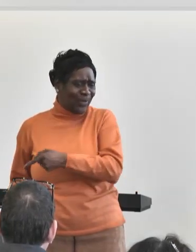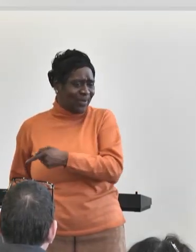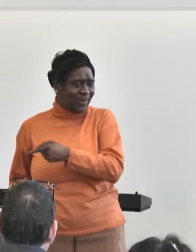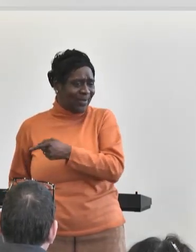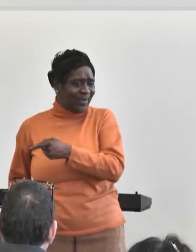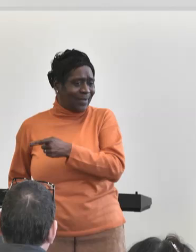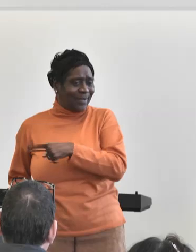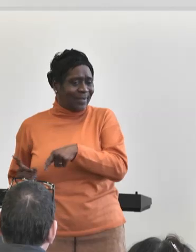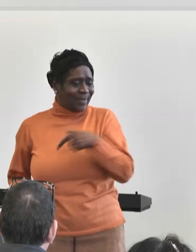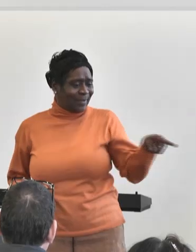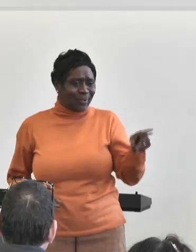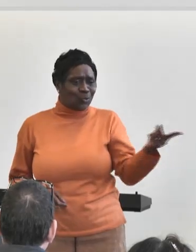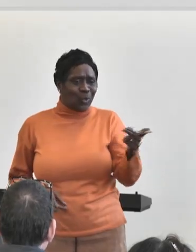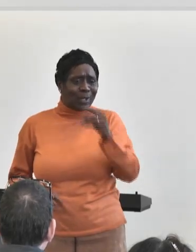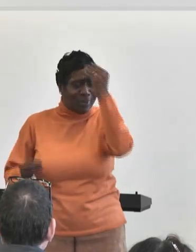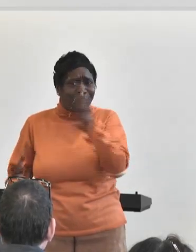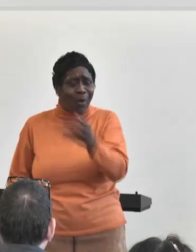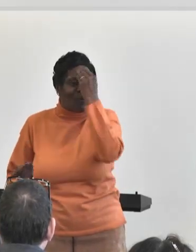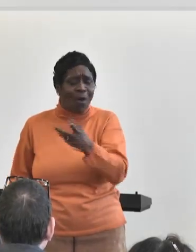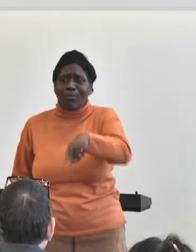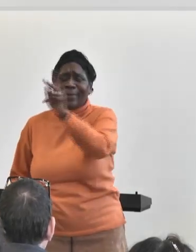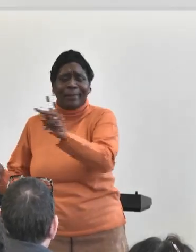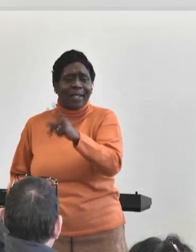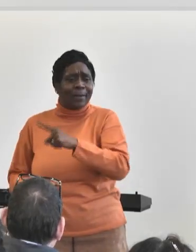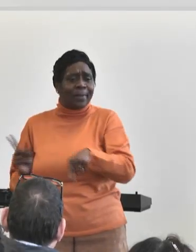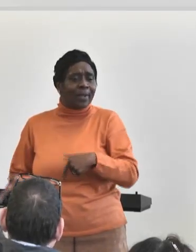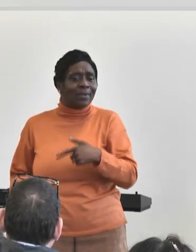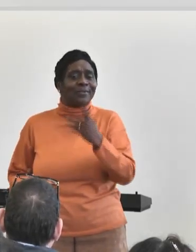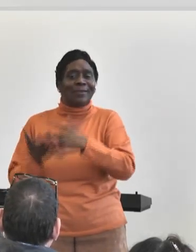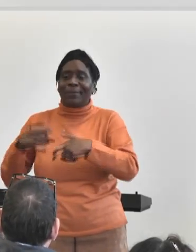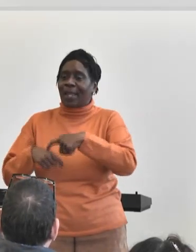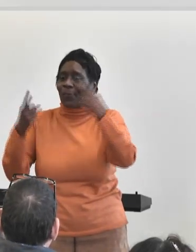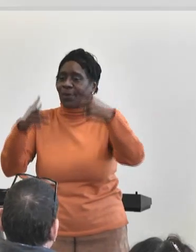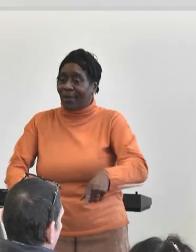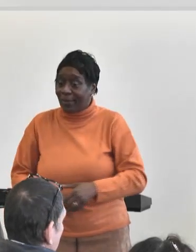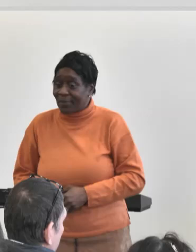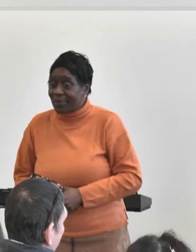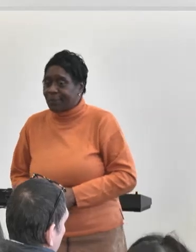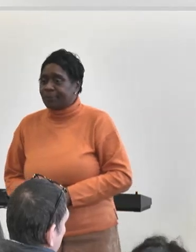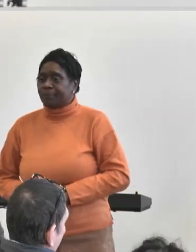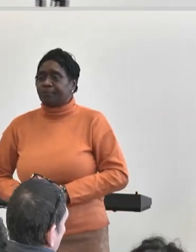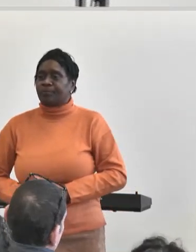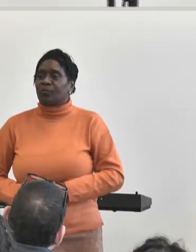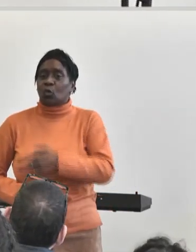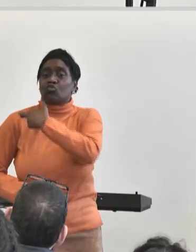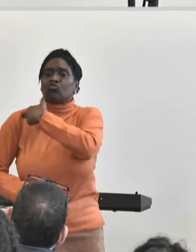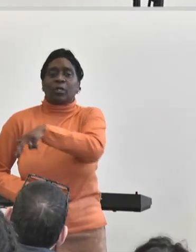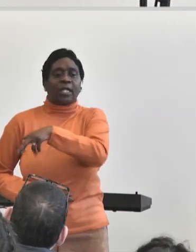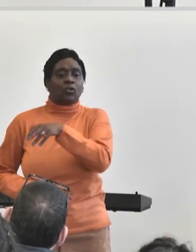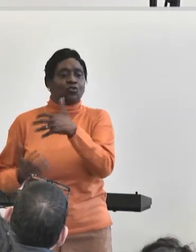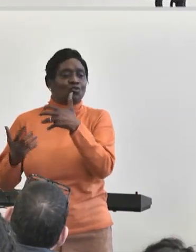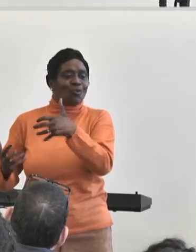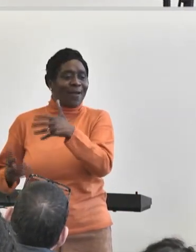been secretive about that. Tenían la respuesta porque ellos habían sido muy francos con eso. But sometimes, pero a veces, the religious